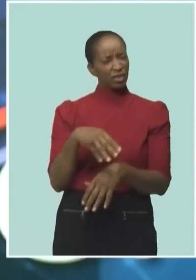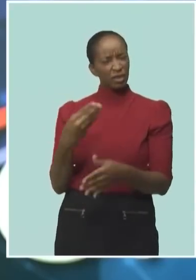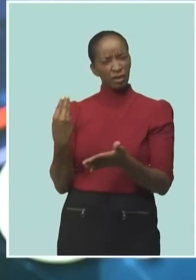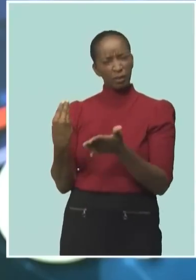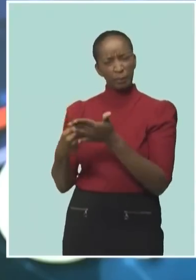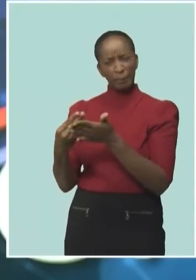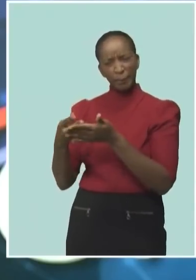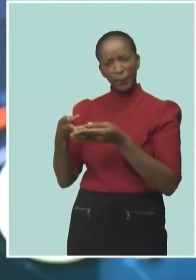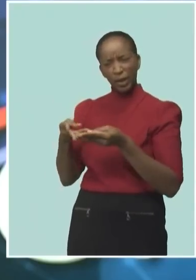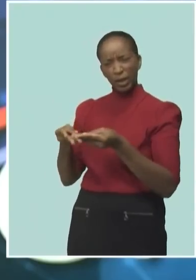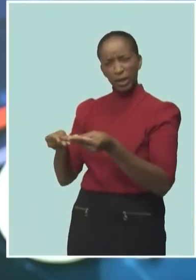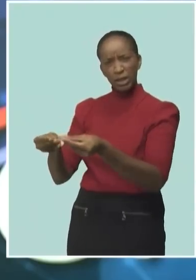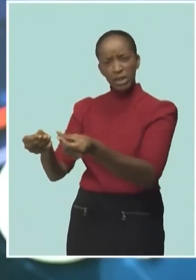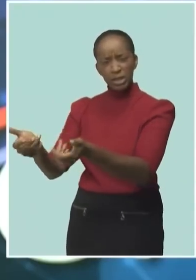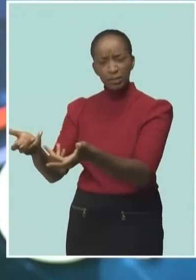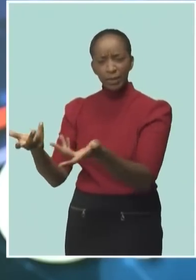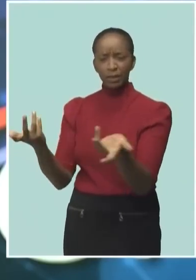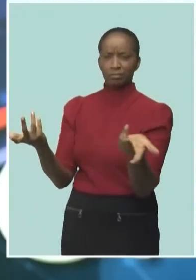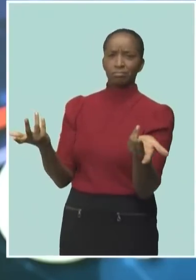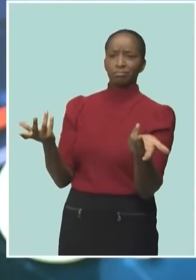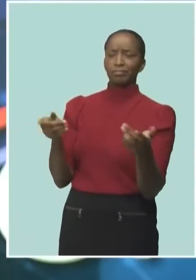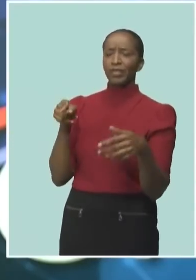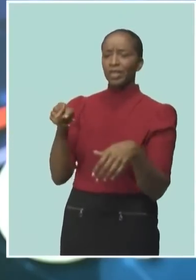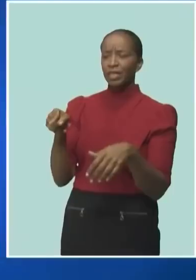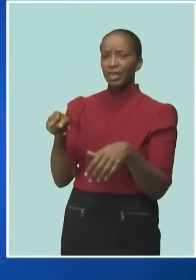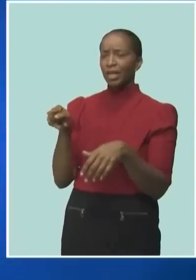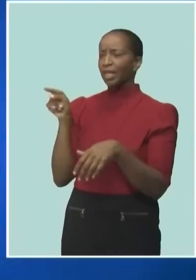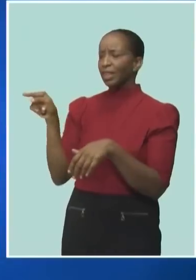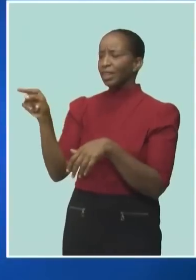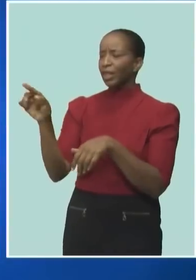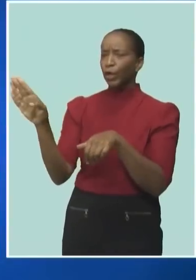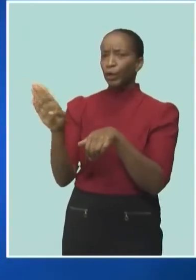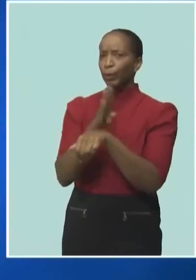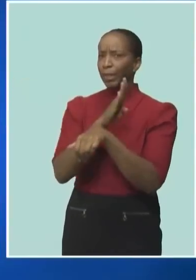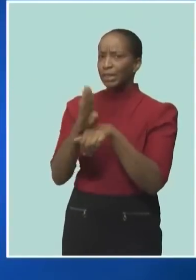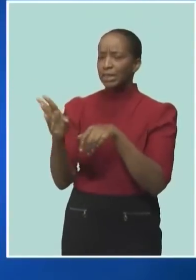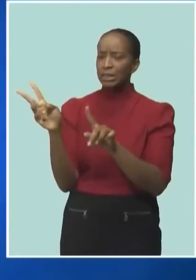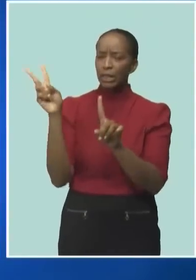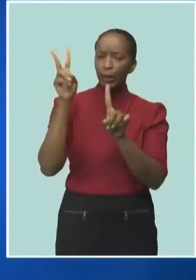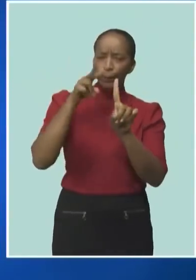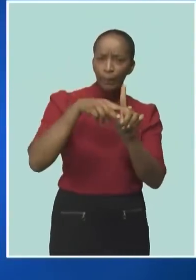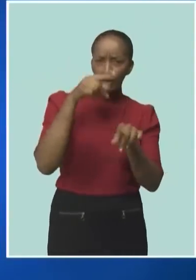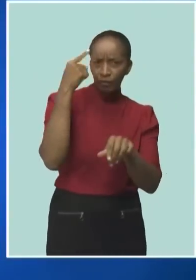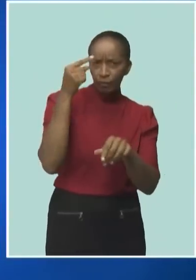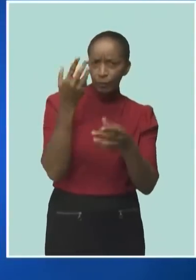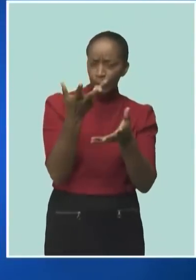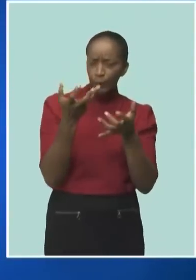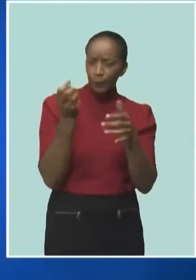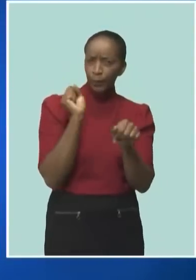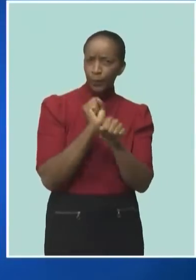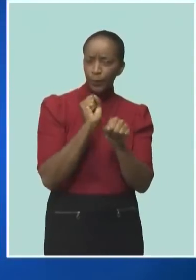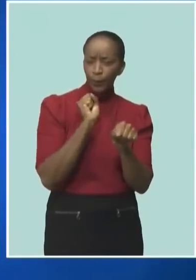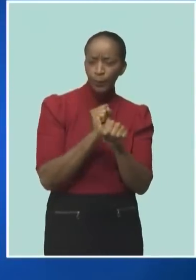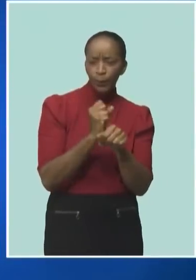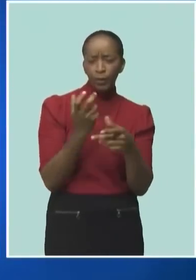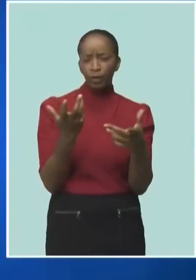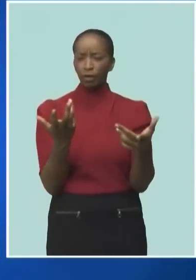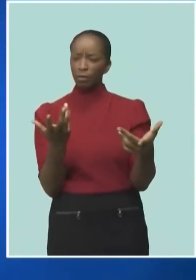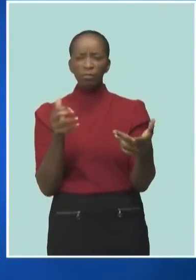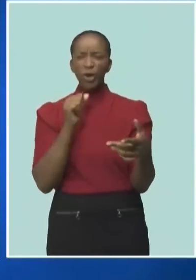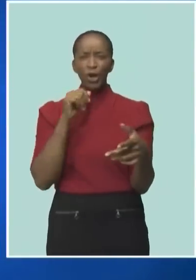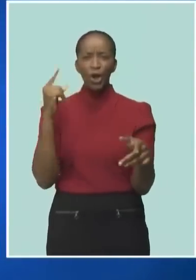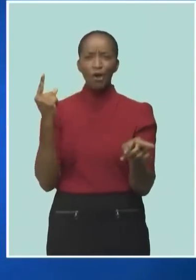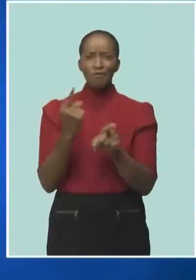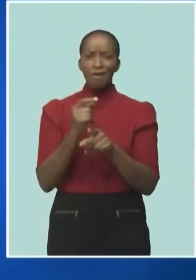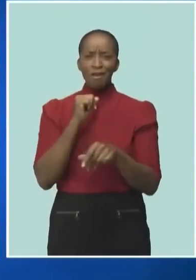questioning the bidding process. April 5th. You send out an RFP, that is to